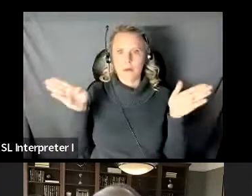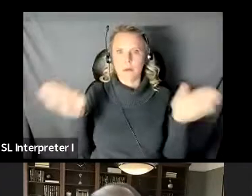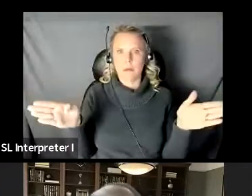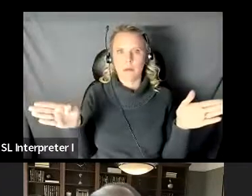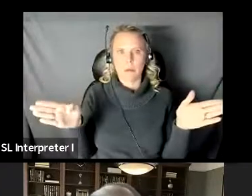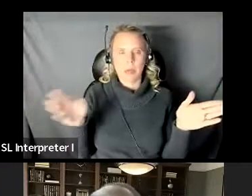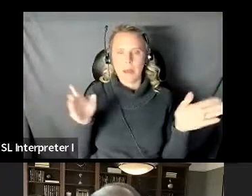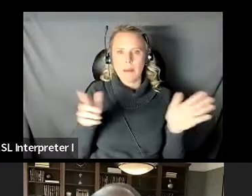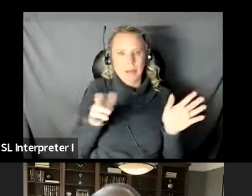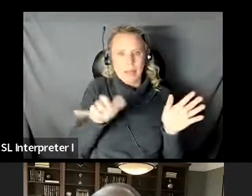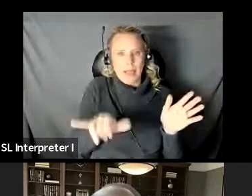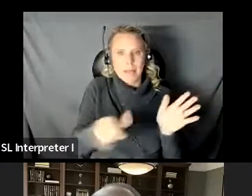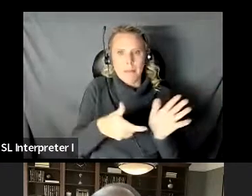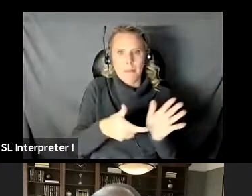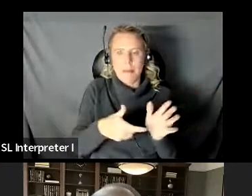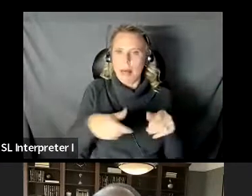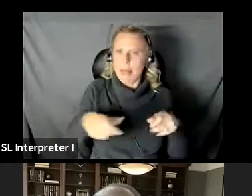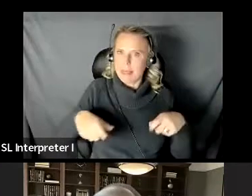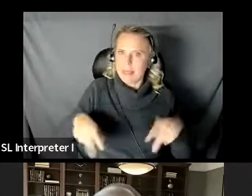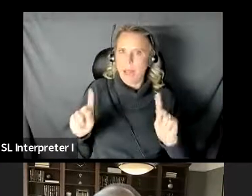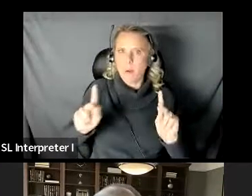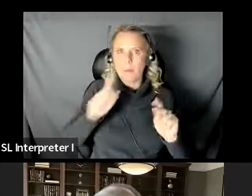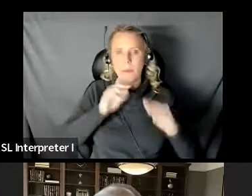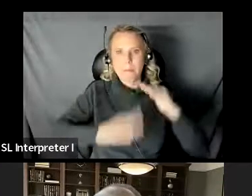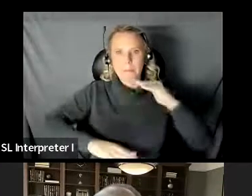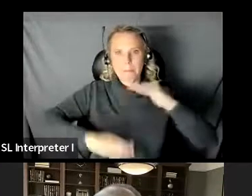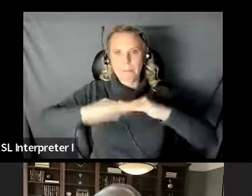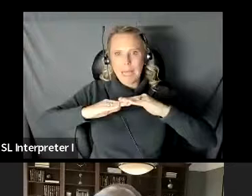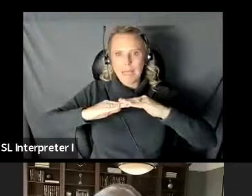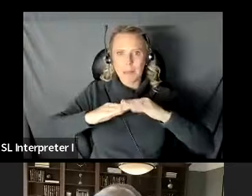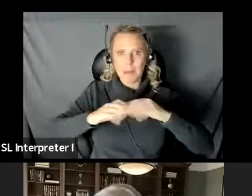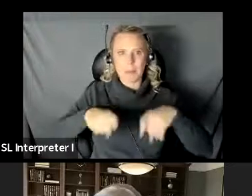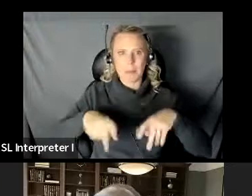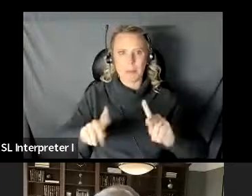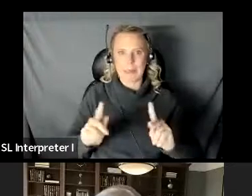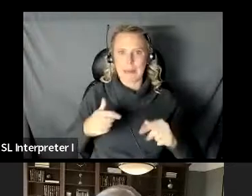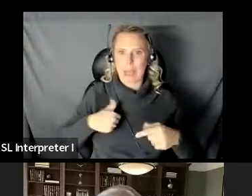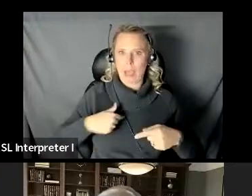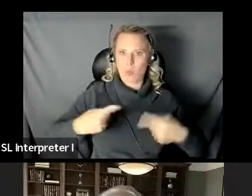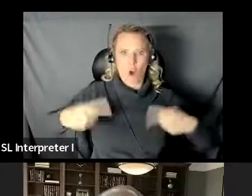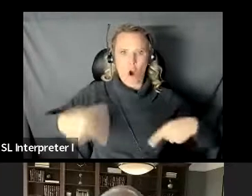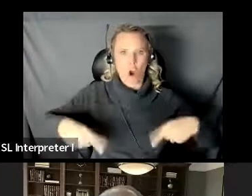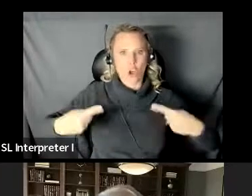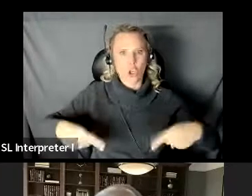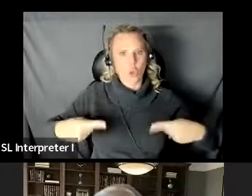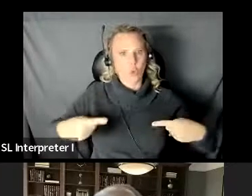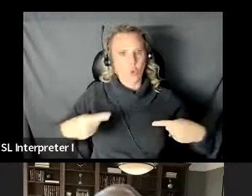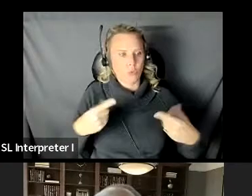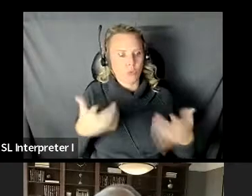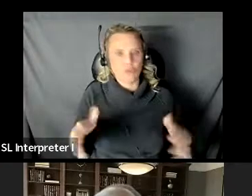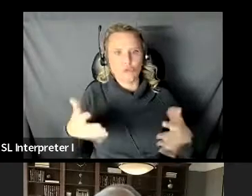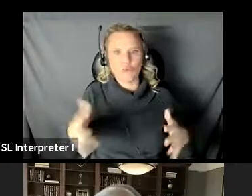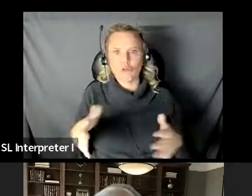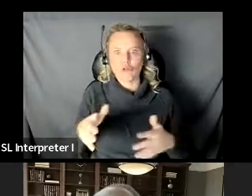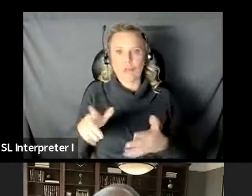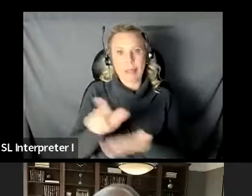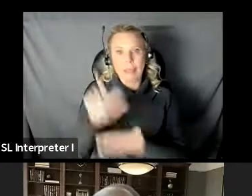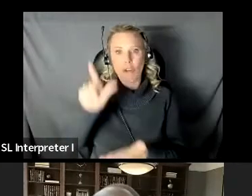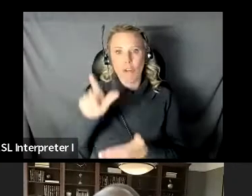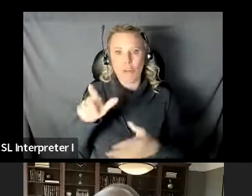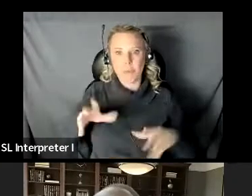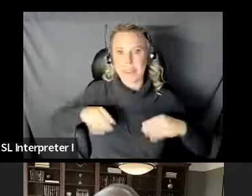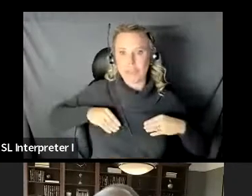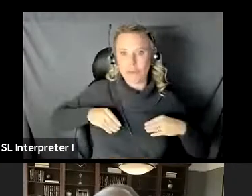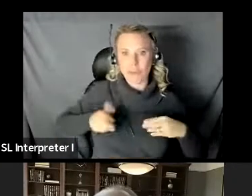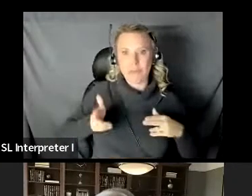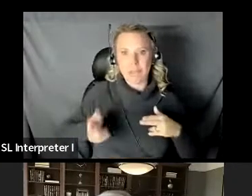these are allowable maximums permitted that I would argue and do argue that illegal possession of a firearm,